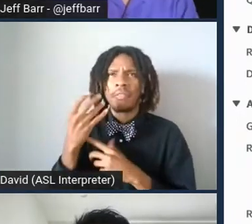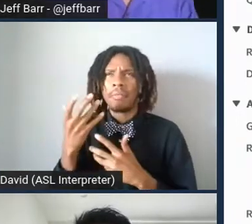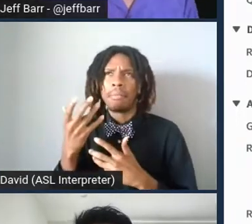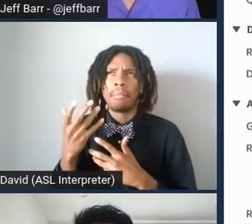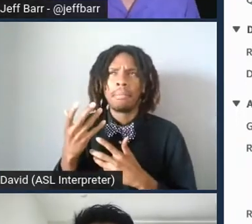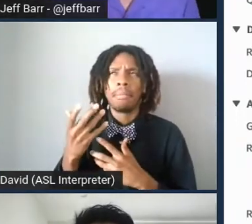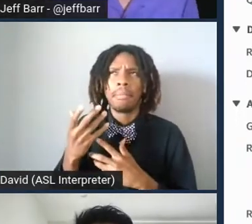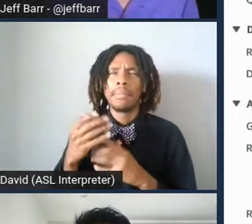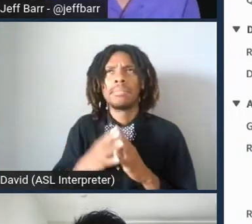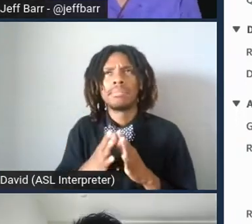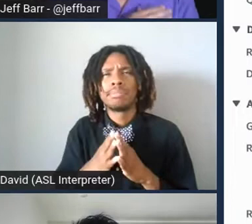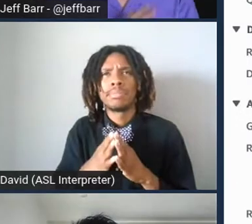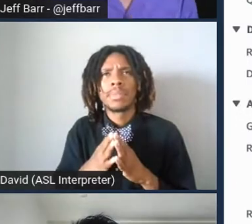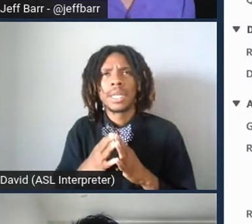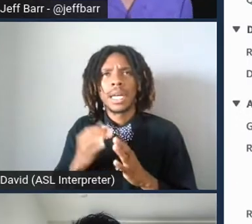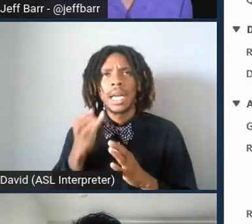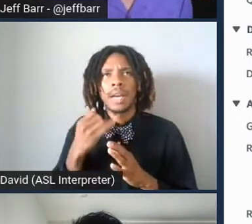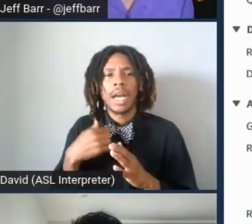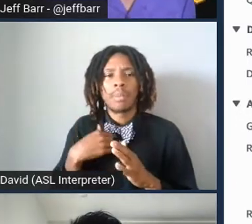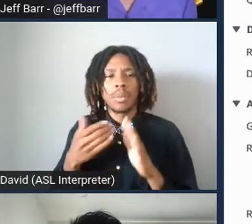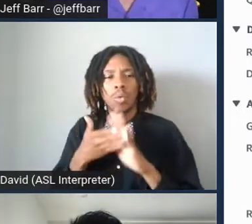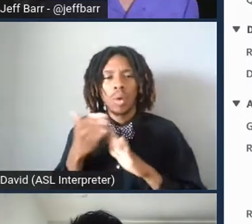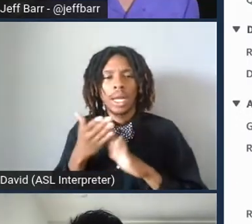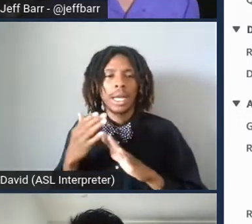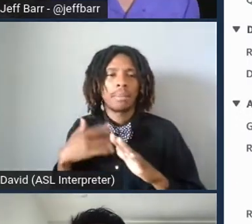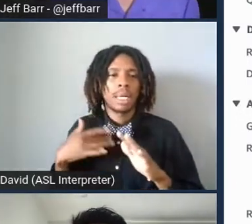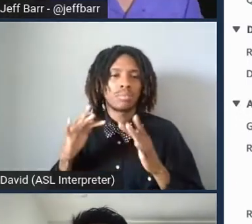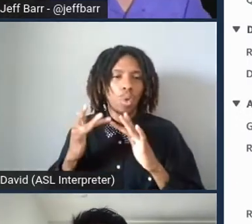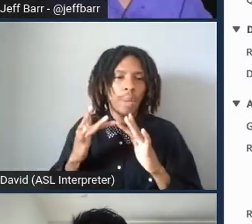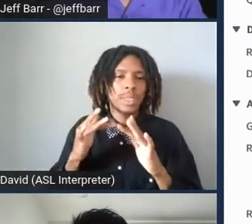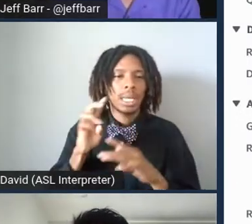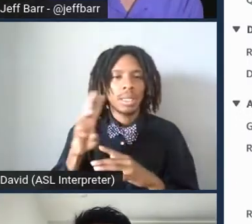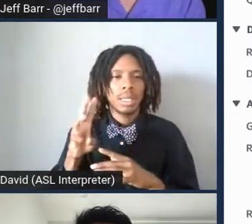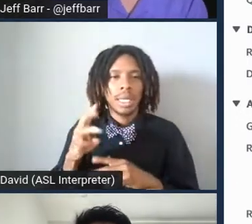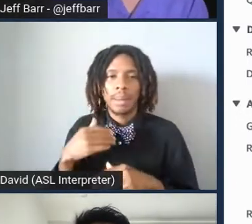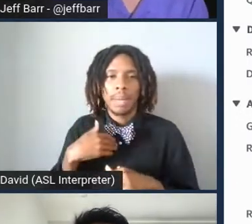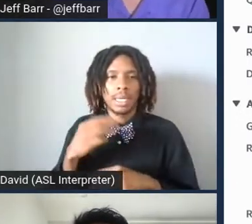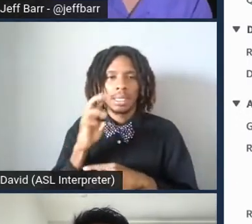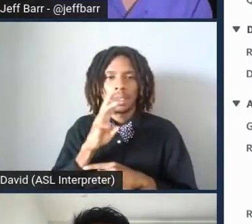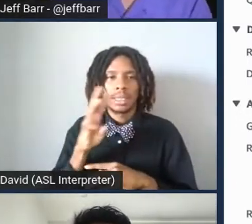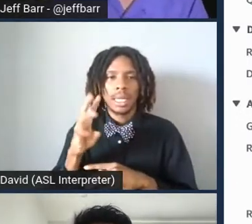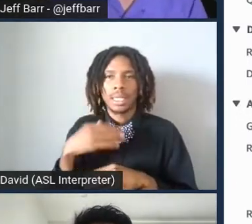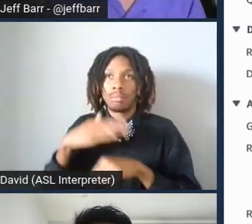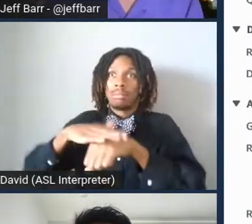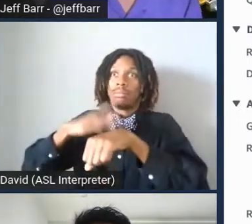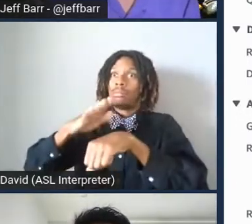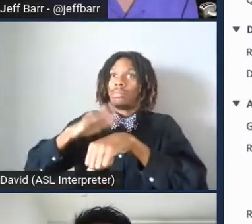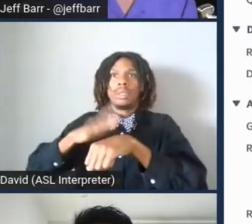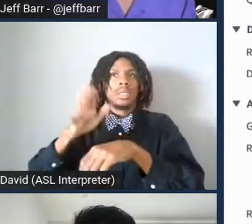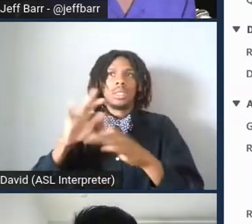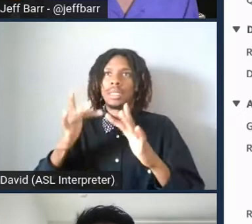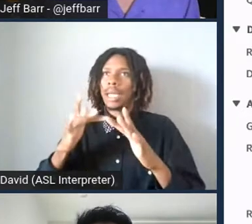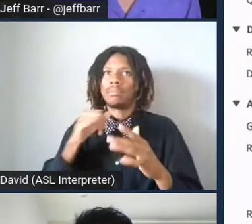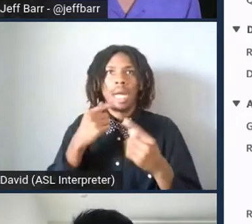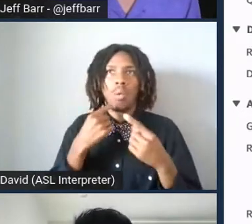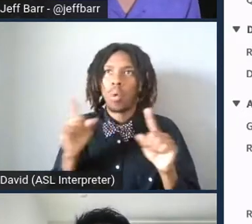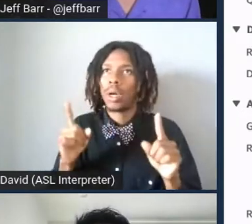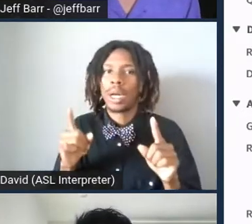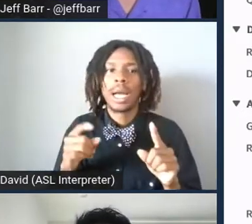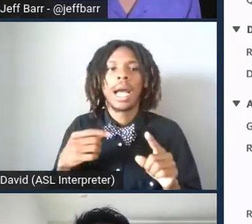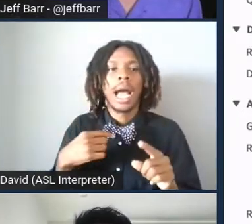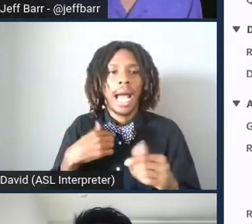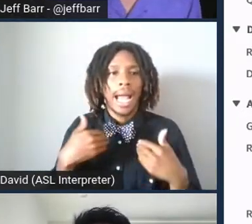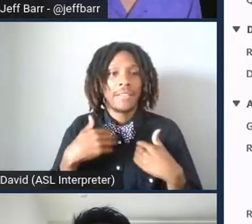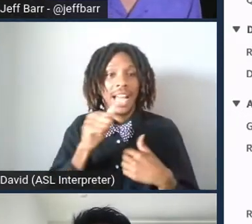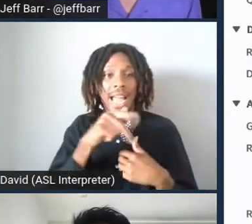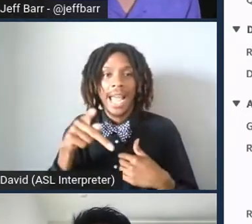if I'm the running my site and my site is, I get an alarm that says your site's not working, I could have an app.